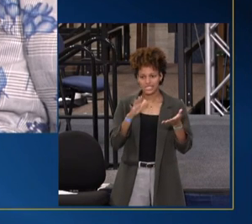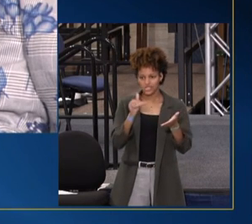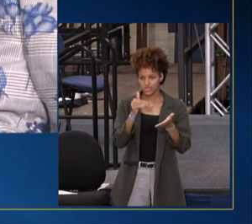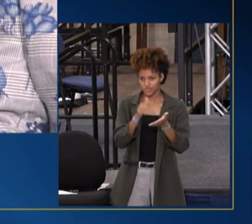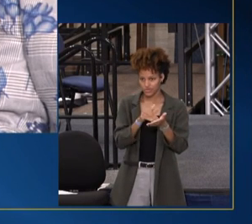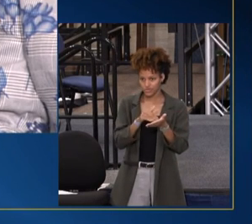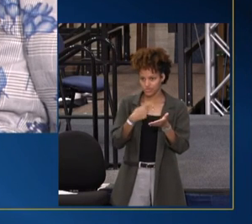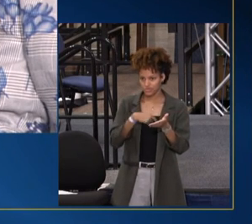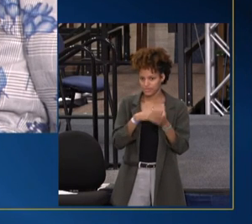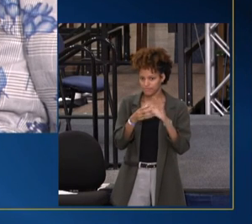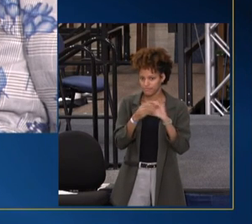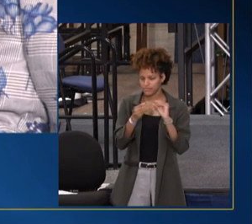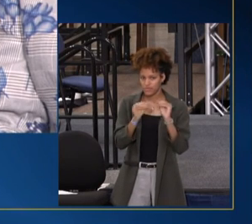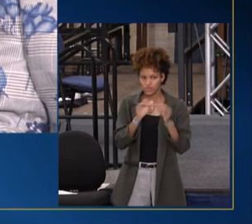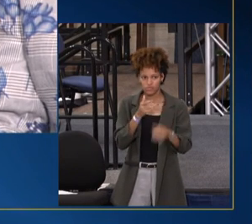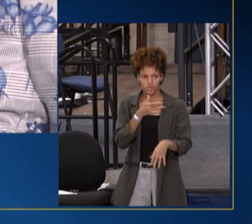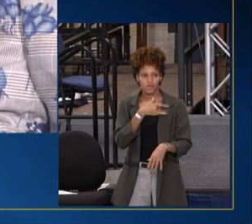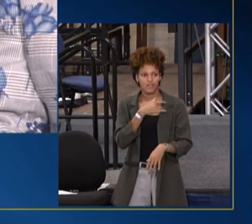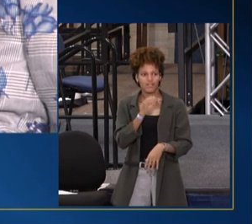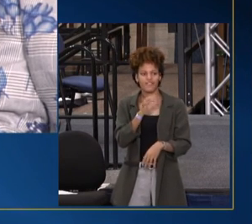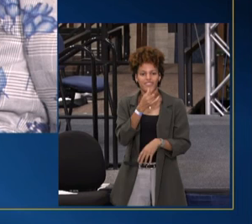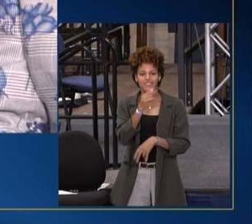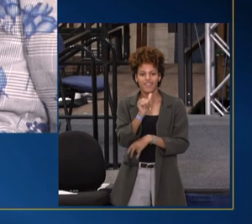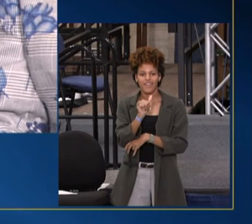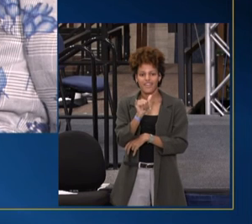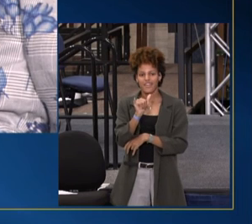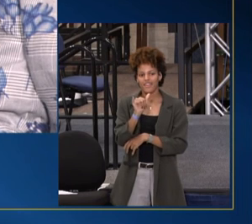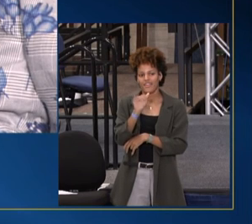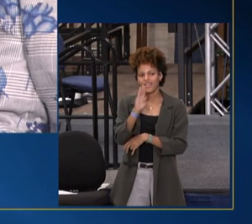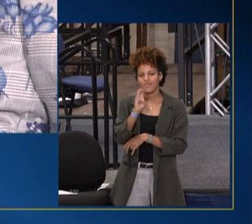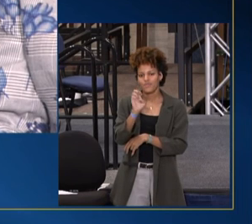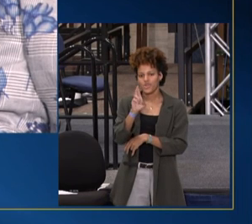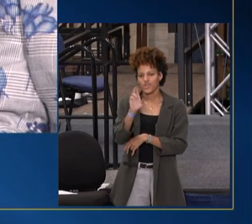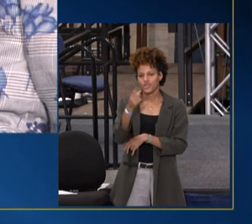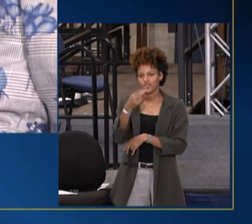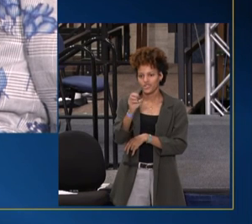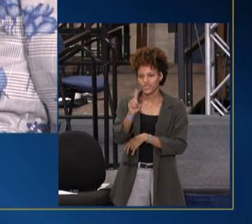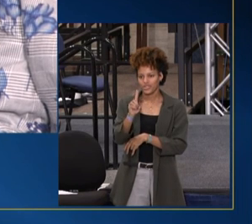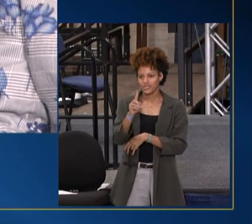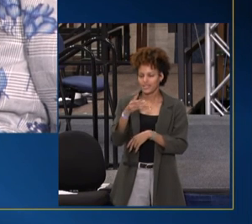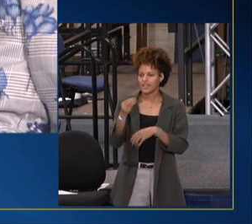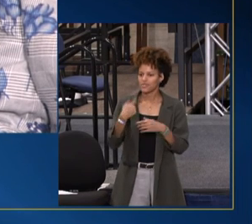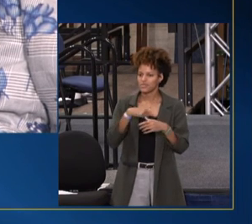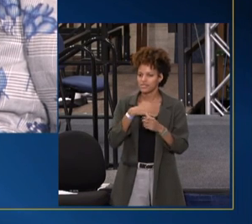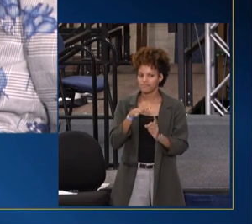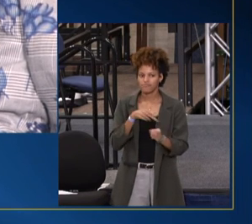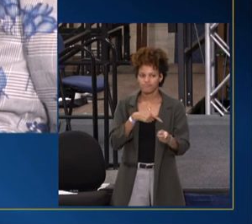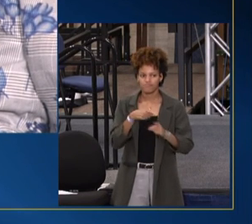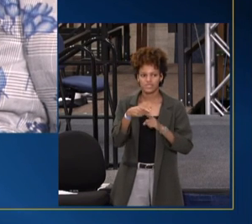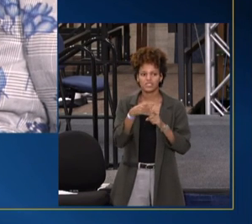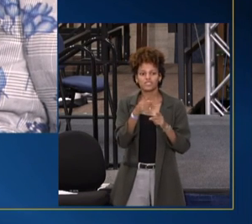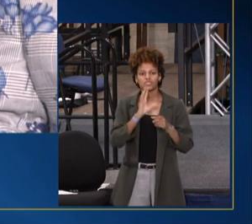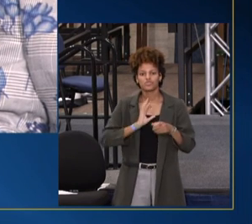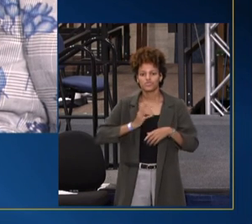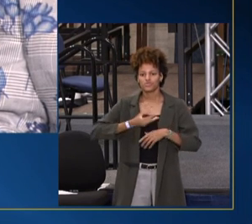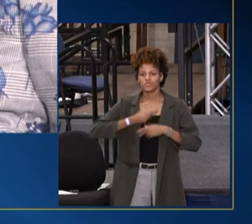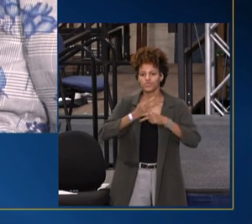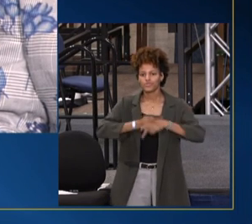like we say, in the heart of the gayborhood. And we specialize in transgender